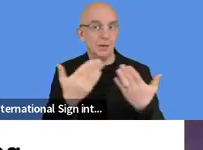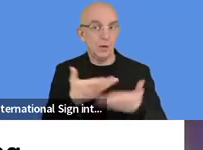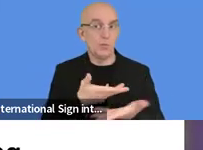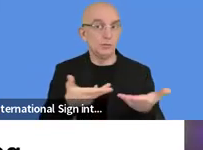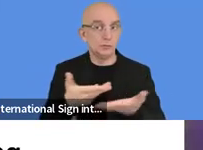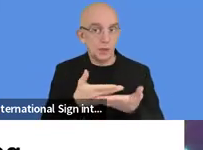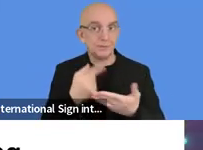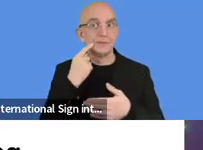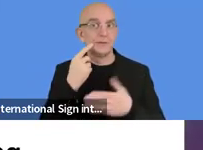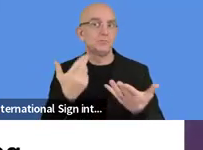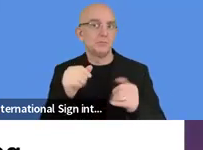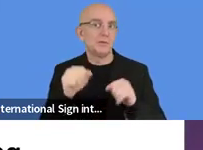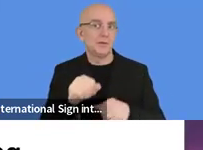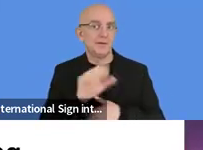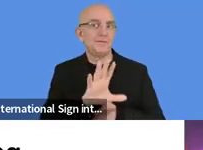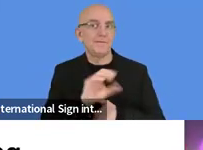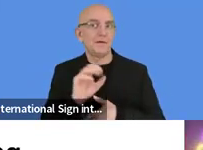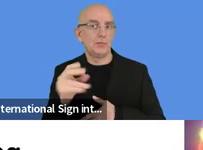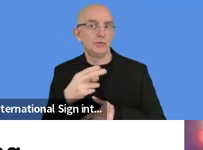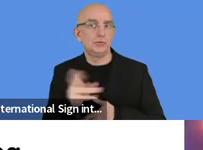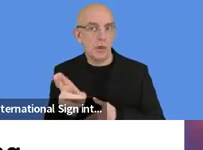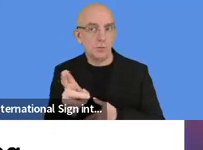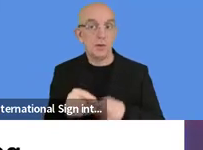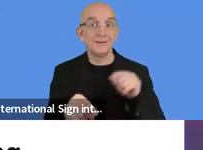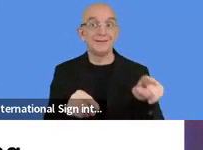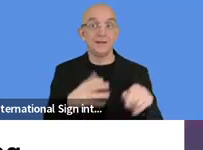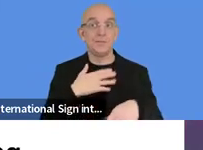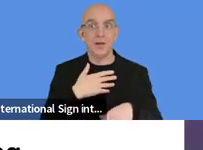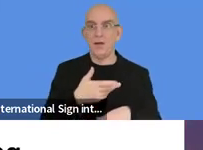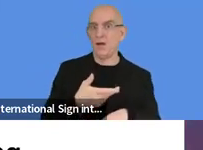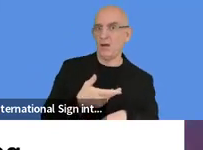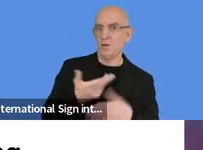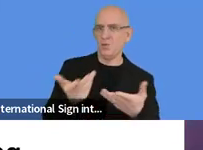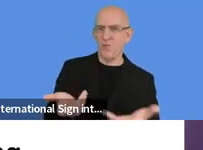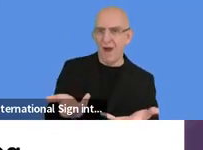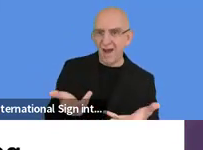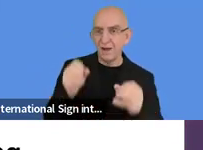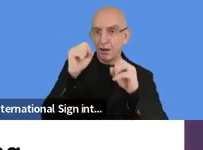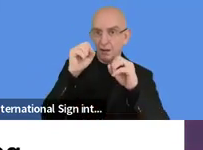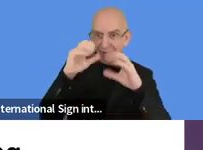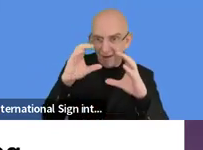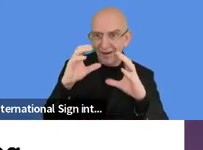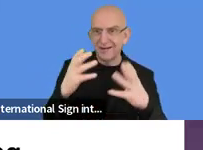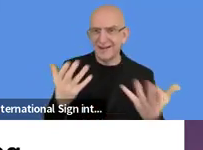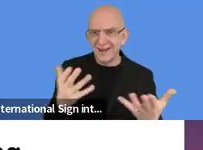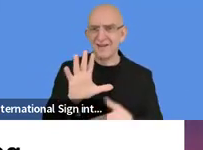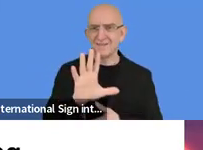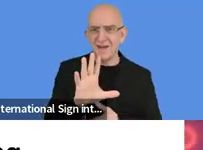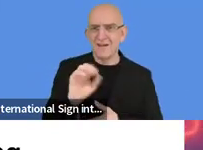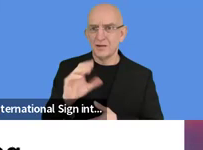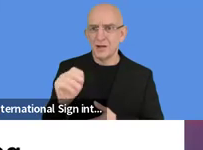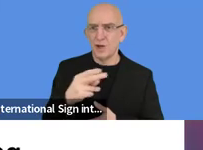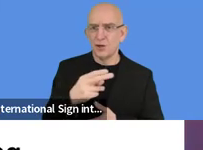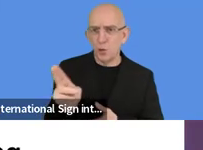it for 500 euros. And she kind of looks at me wide-eyed and says, 500 euros is an